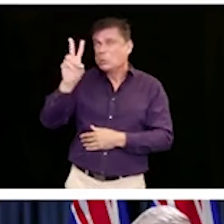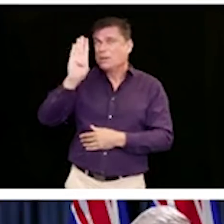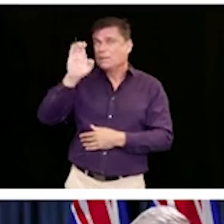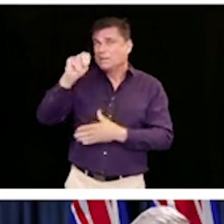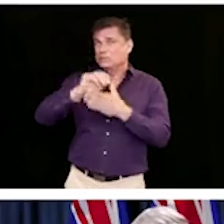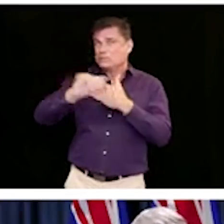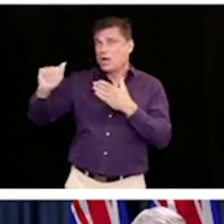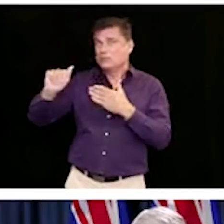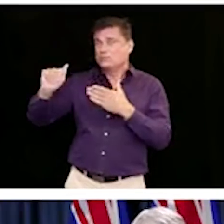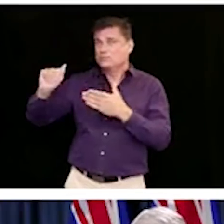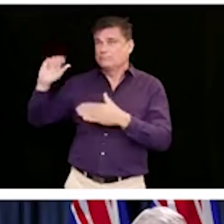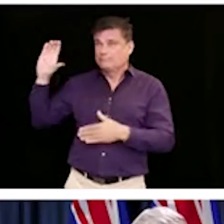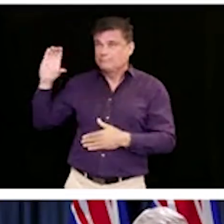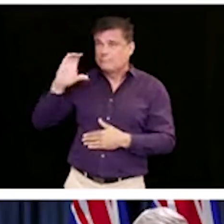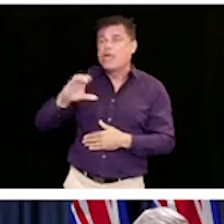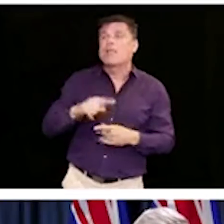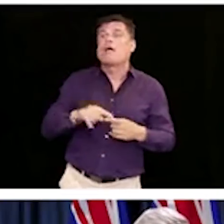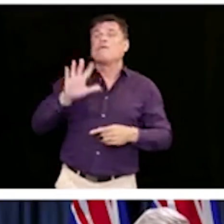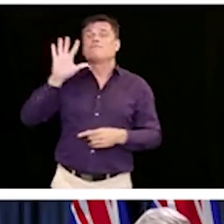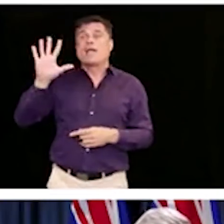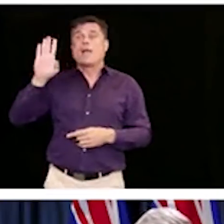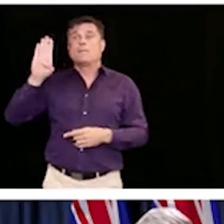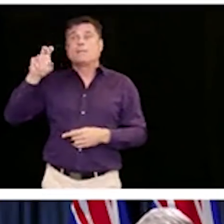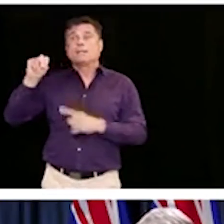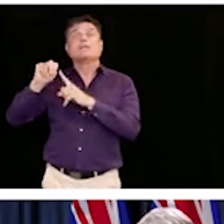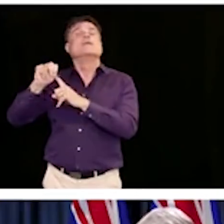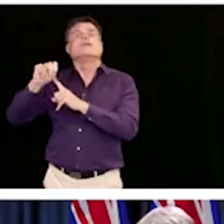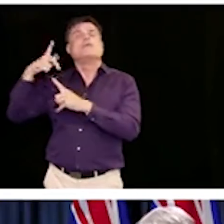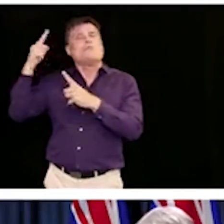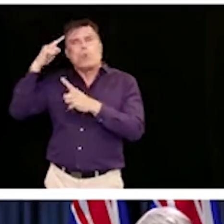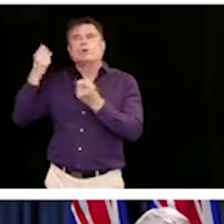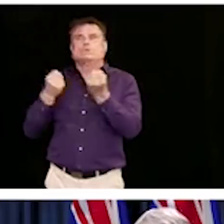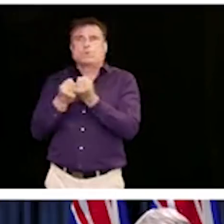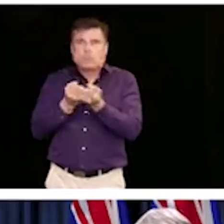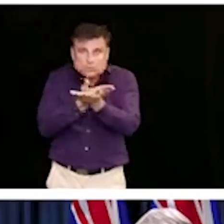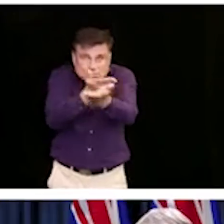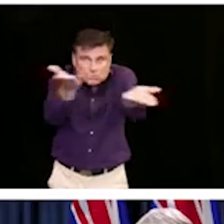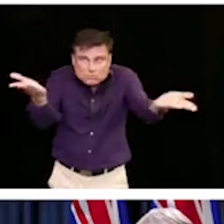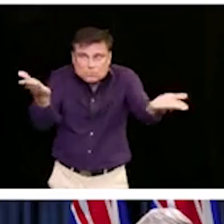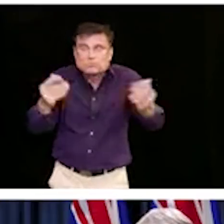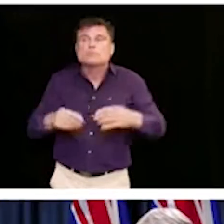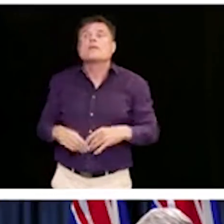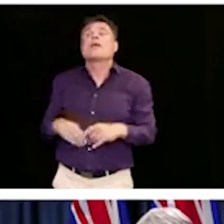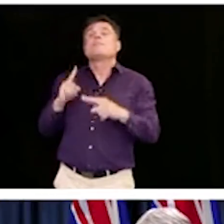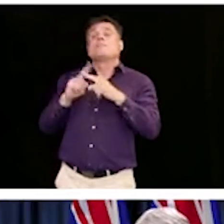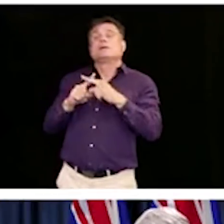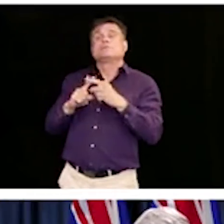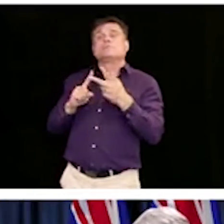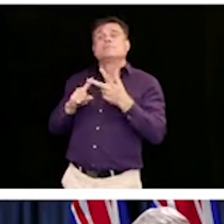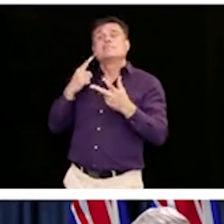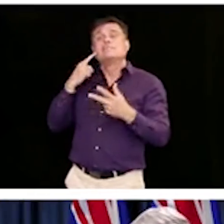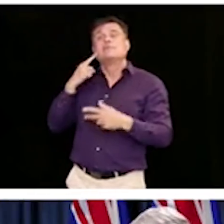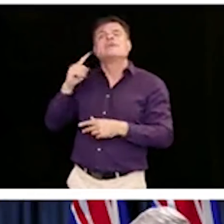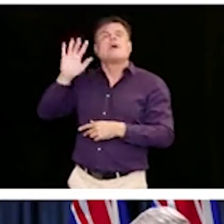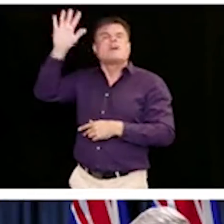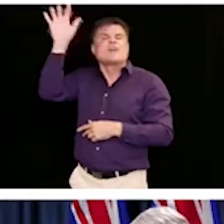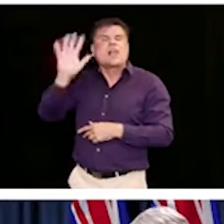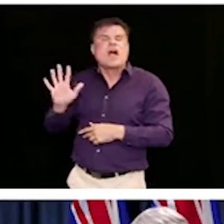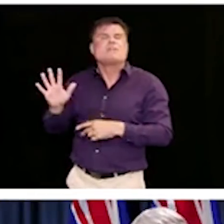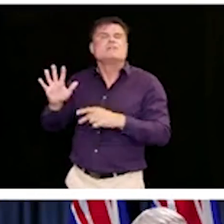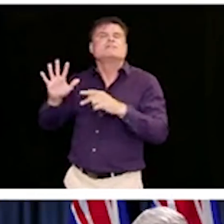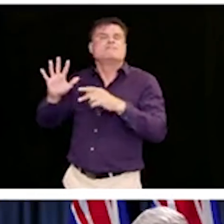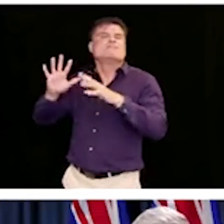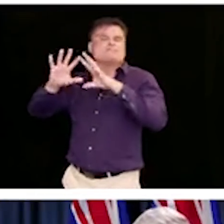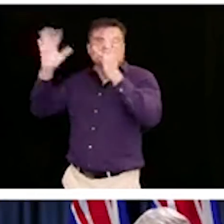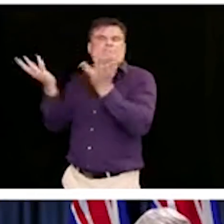course includes the $5 billion in supplementary estimates, and then the additional pieces, as I talked about, the Climate Action Tax Credit